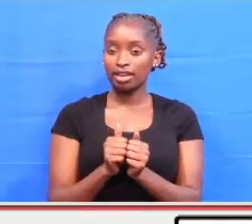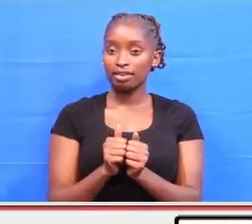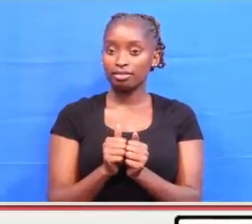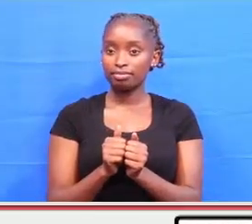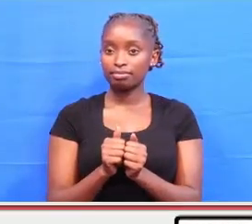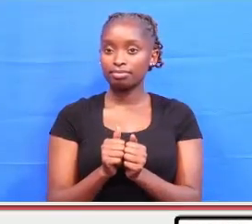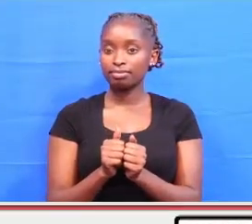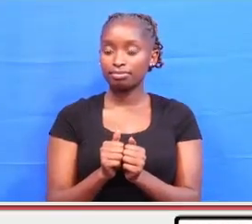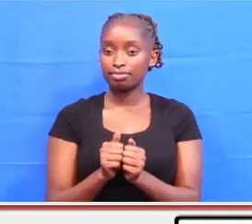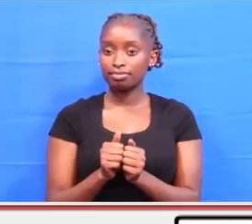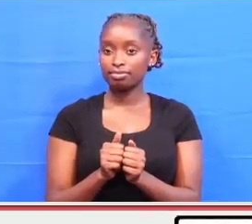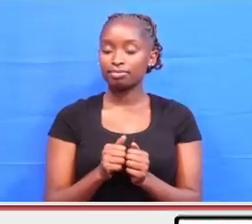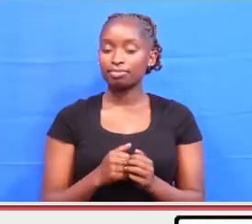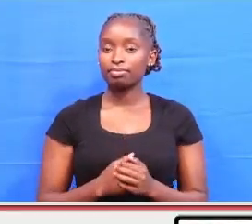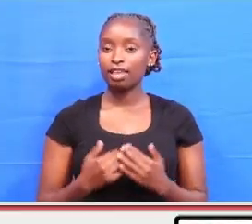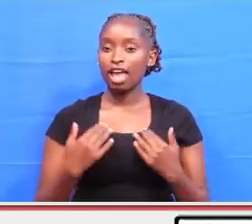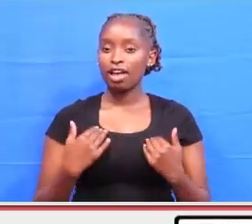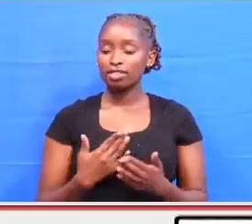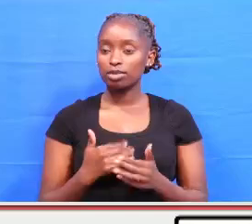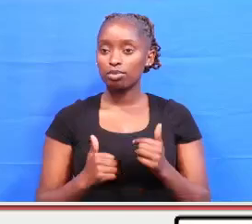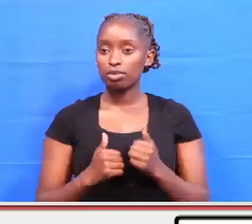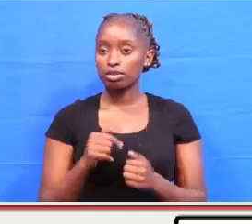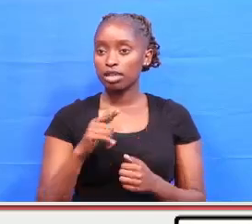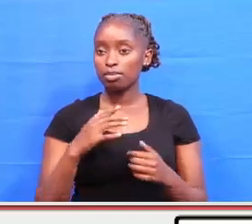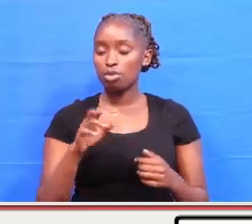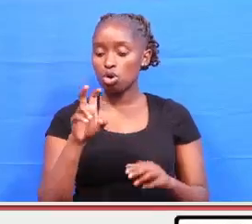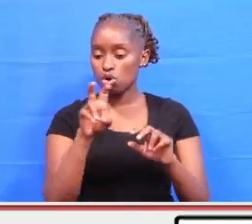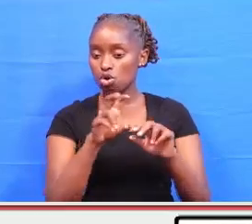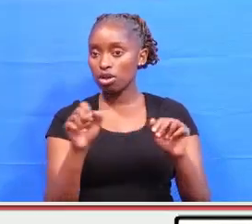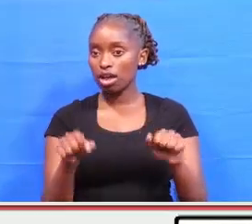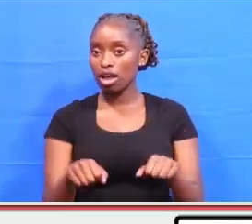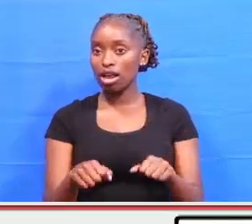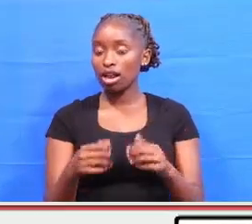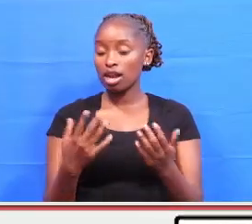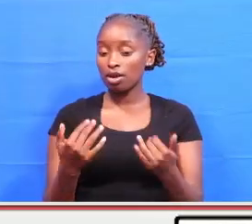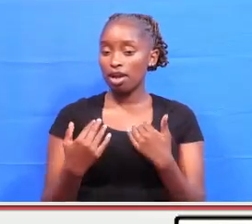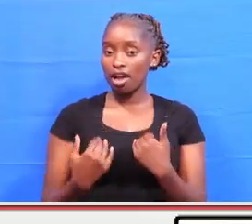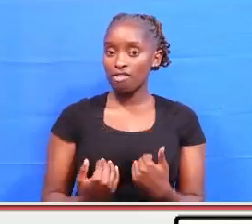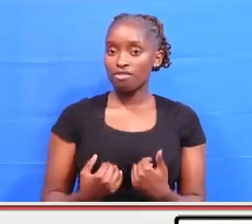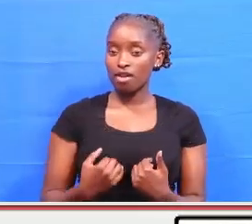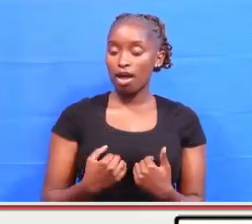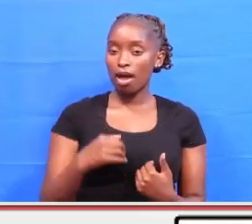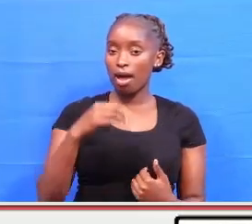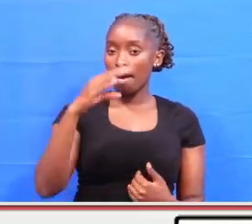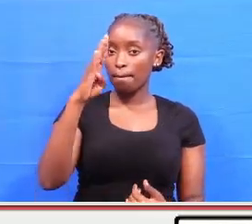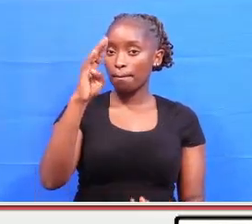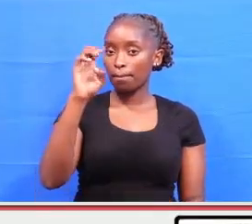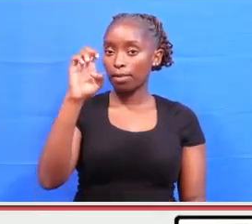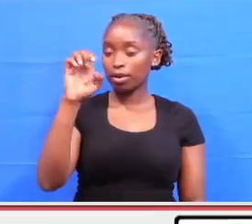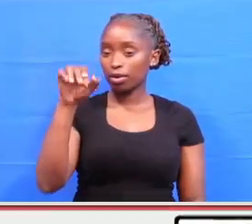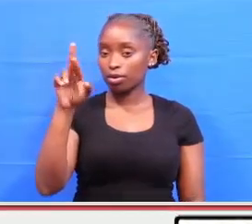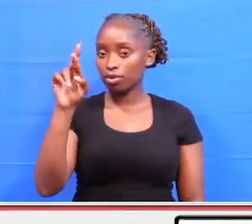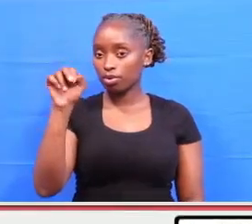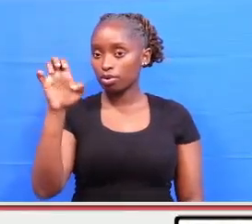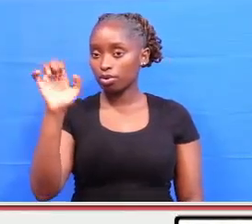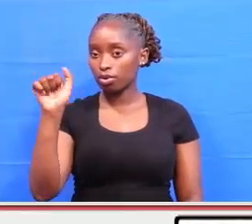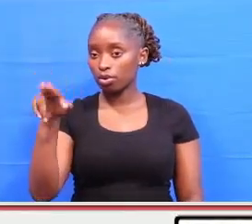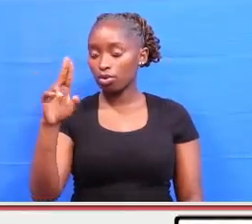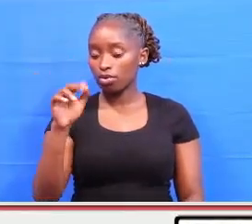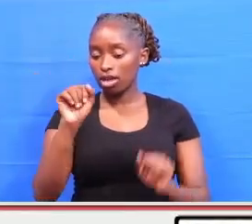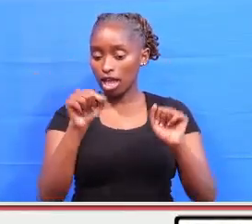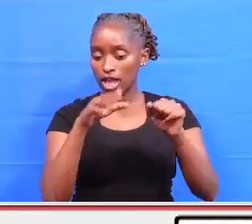should have seen something like, happening. Right. And so a credit bureau can actually be a source of